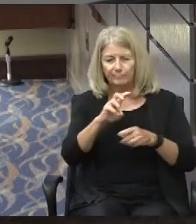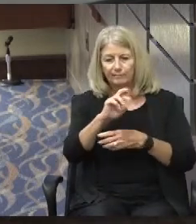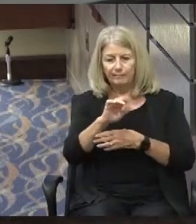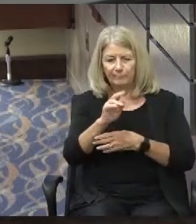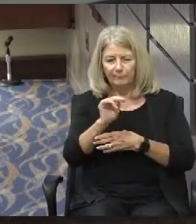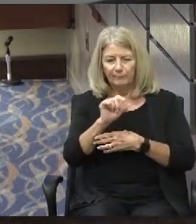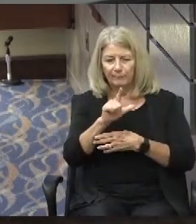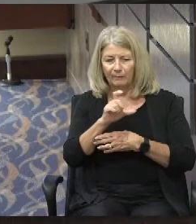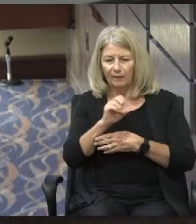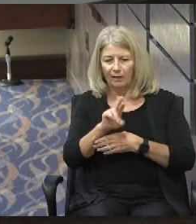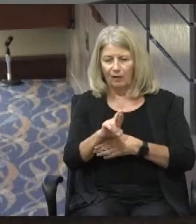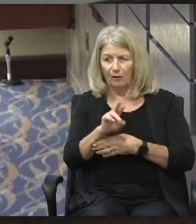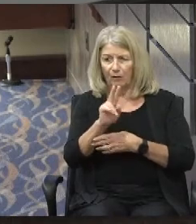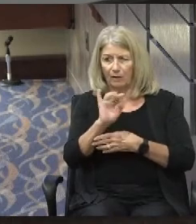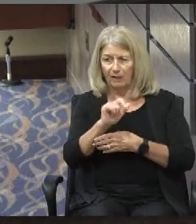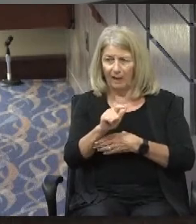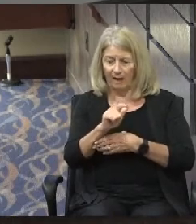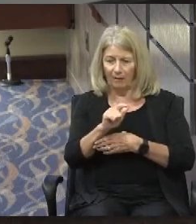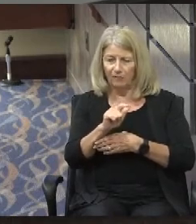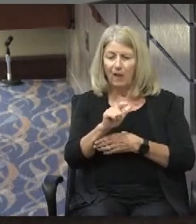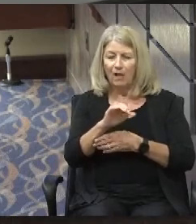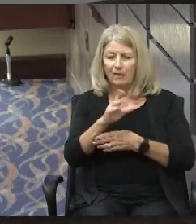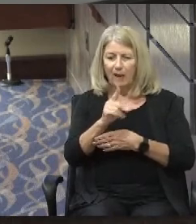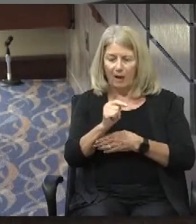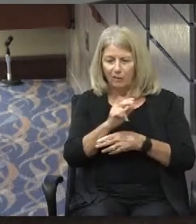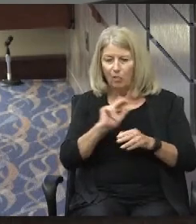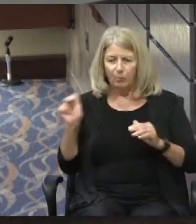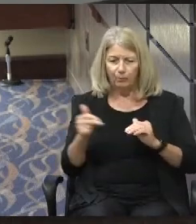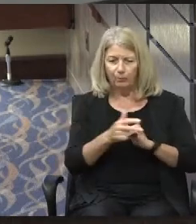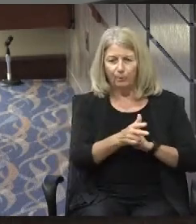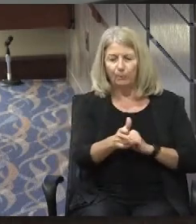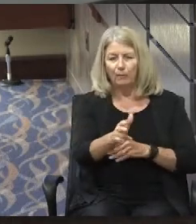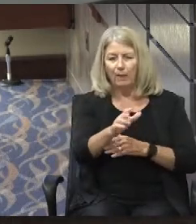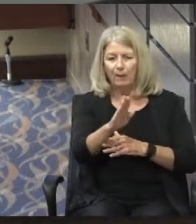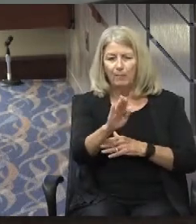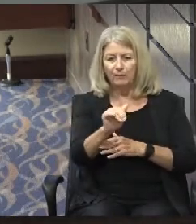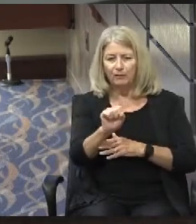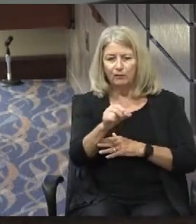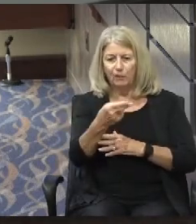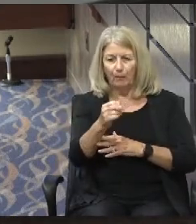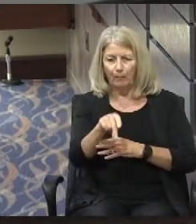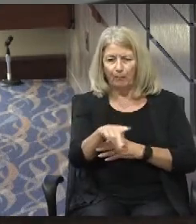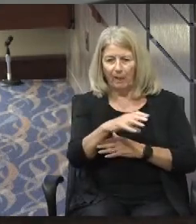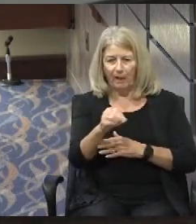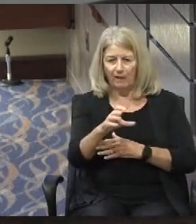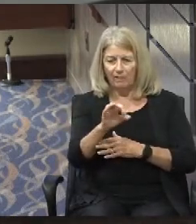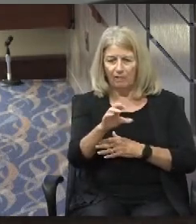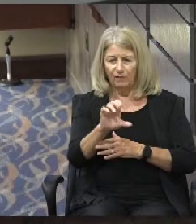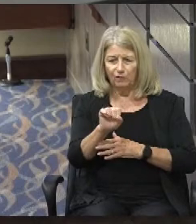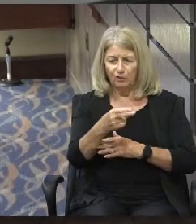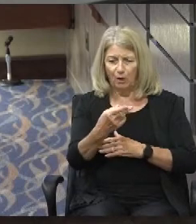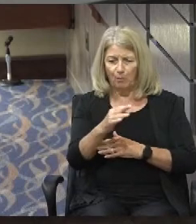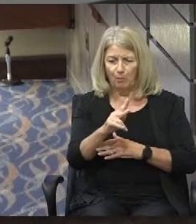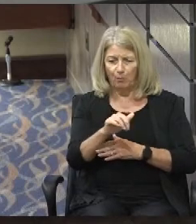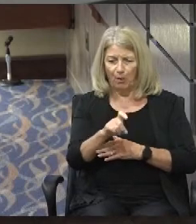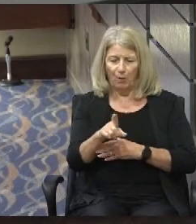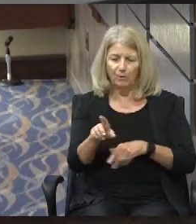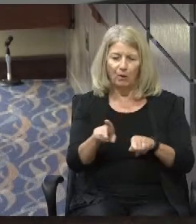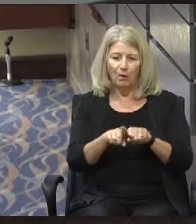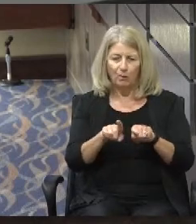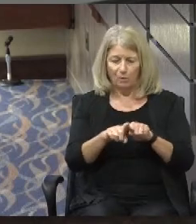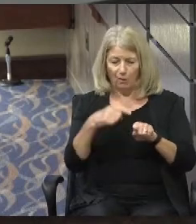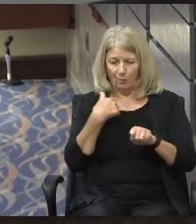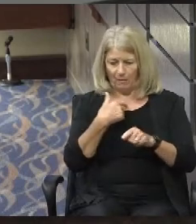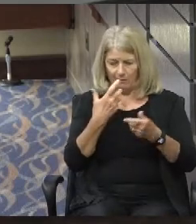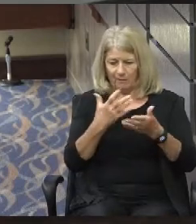as you mentioned, there's several of those. Bishop, and then out, and Fish Pond, which you also mentioned, where we've done some